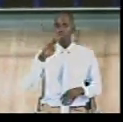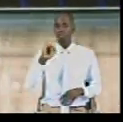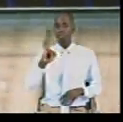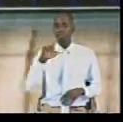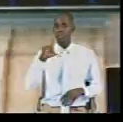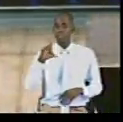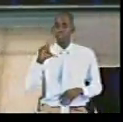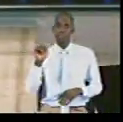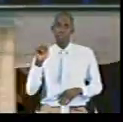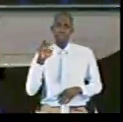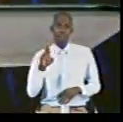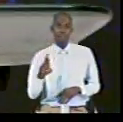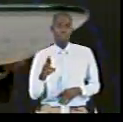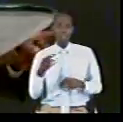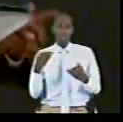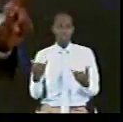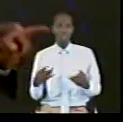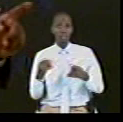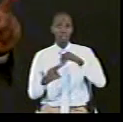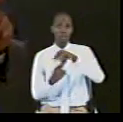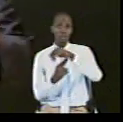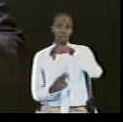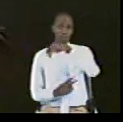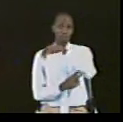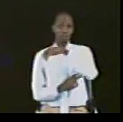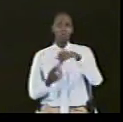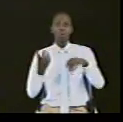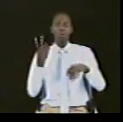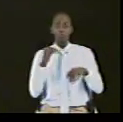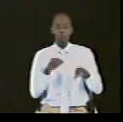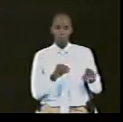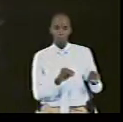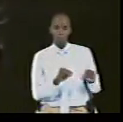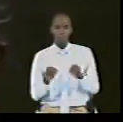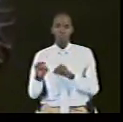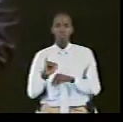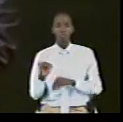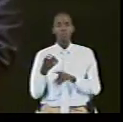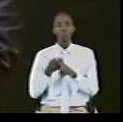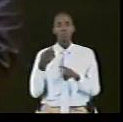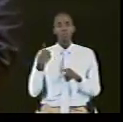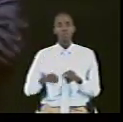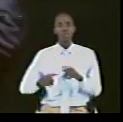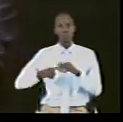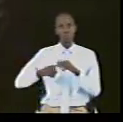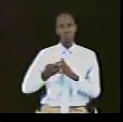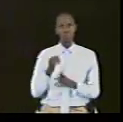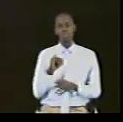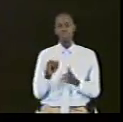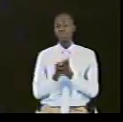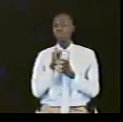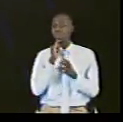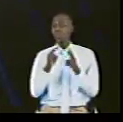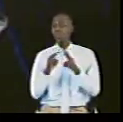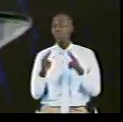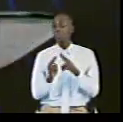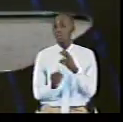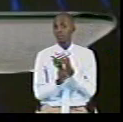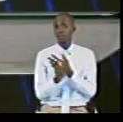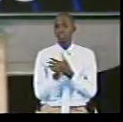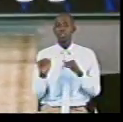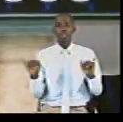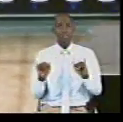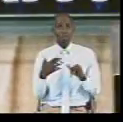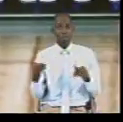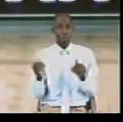now the pillar was shifting from the foundation, and that's very dangerous. And the same thing with us